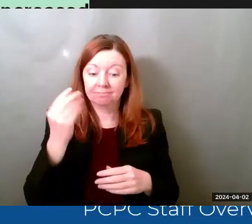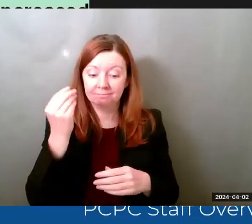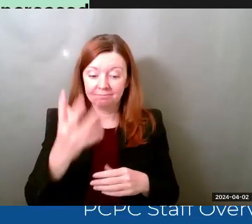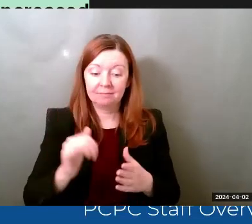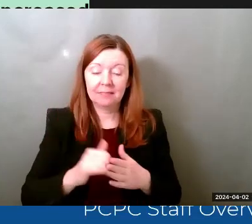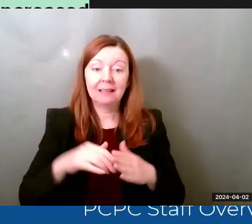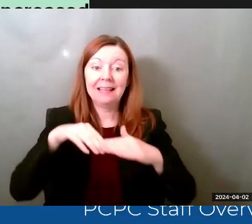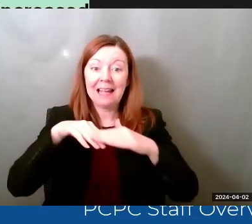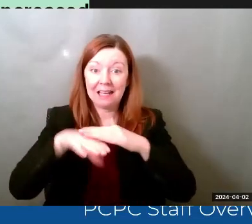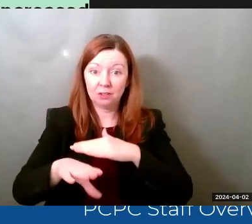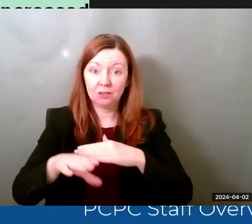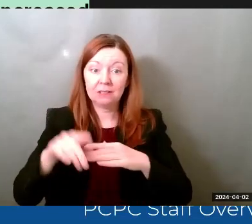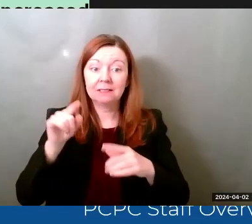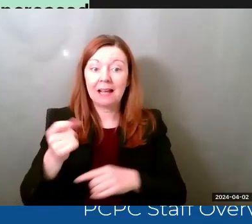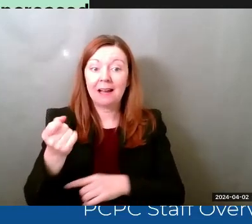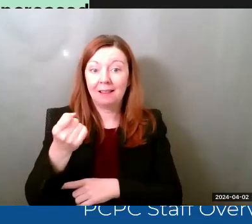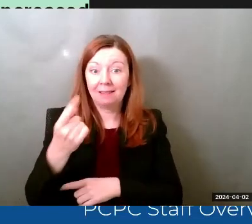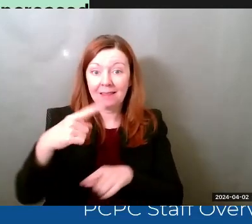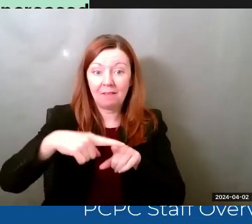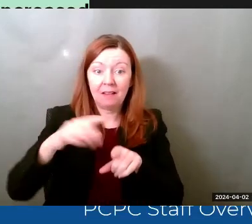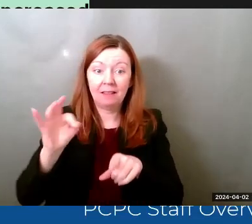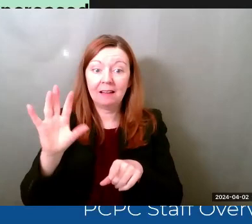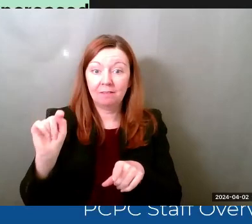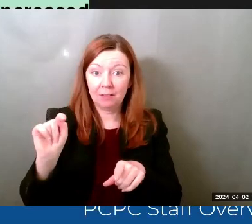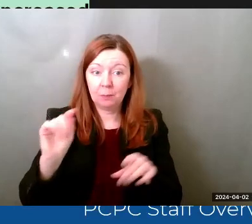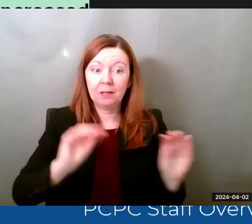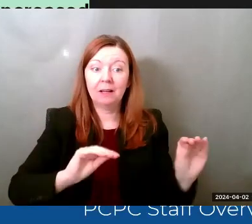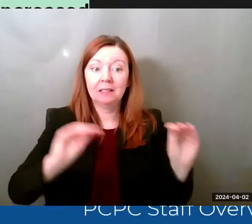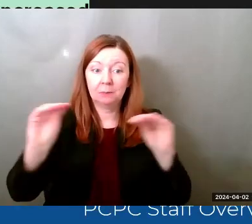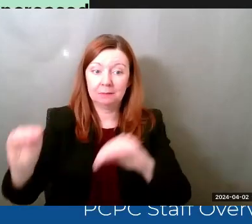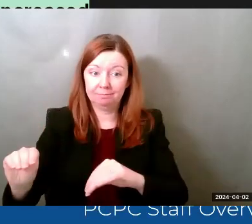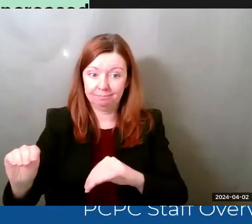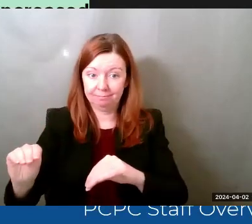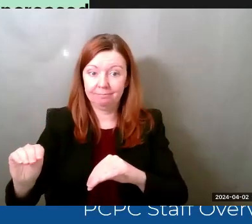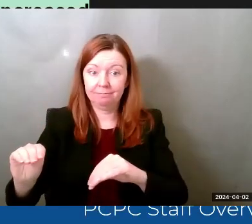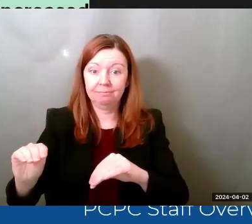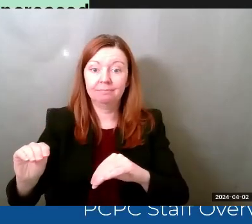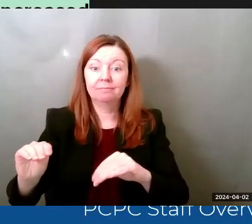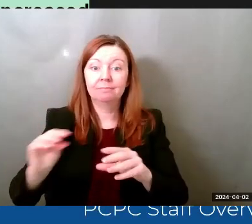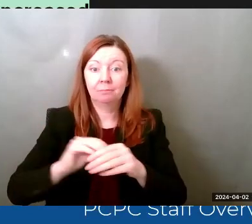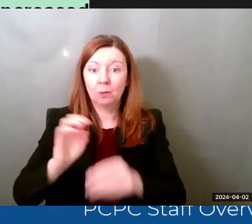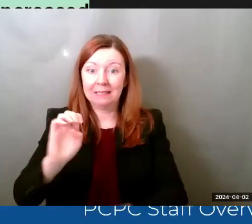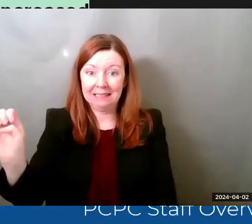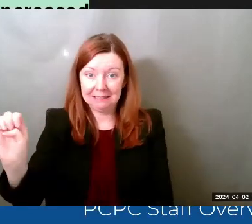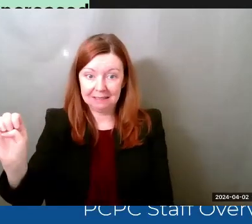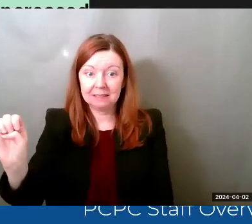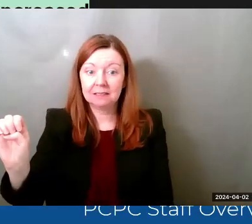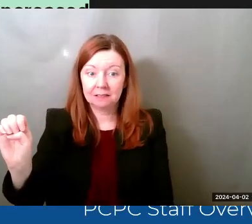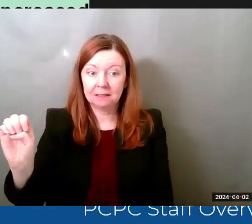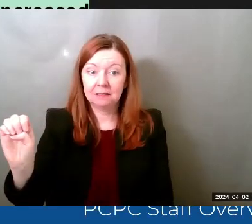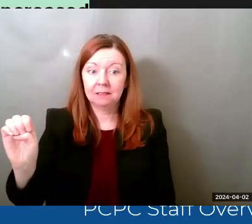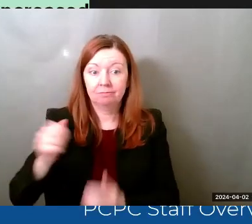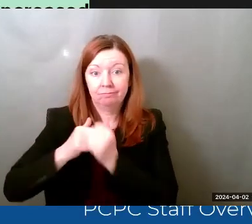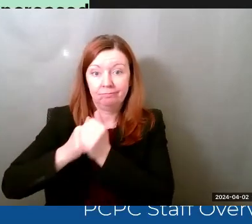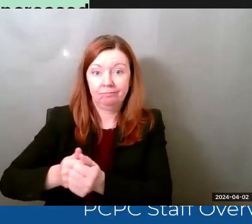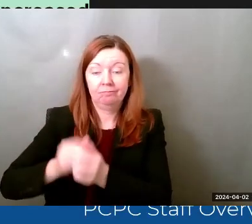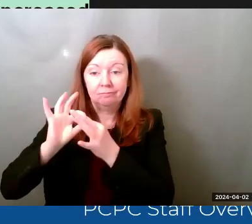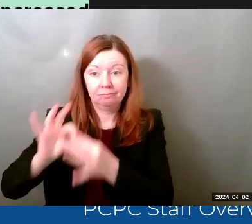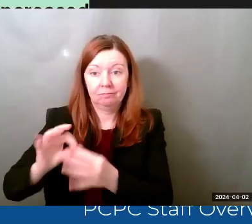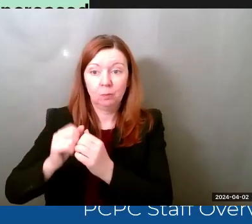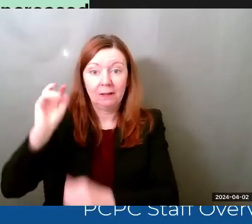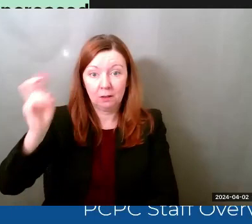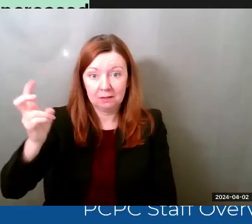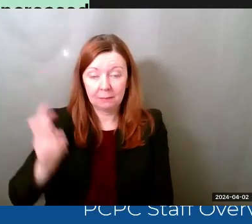the entrance at 11th and Filbert Streets has been relocated further east, subject to coordination with